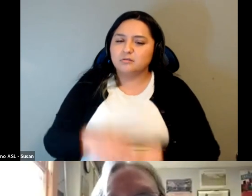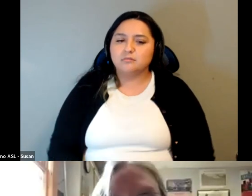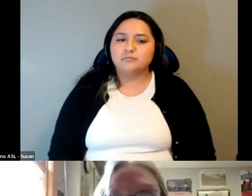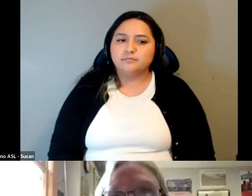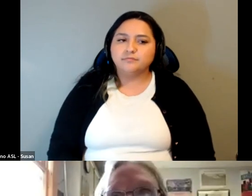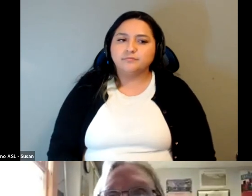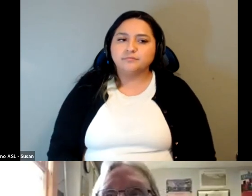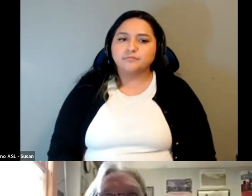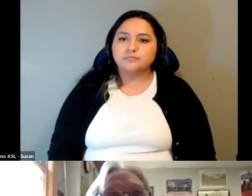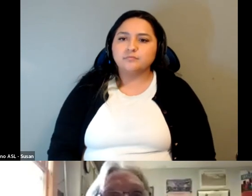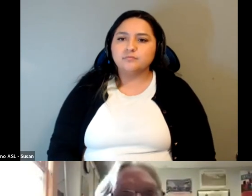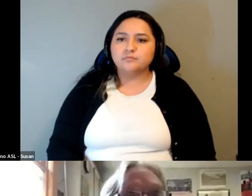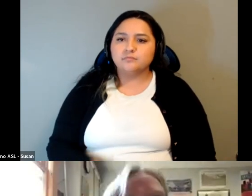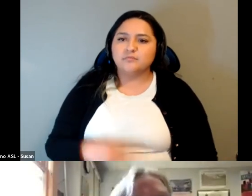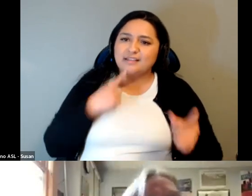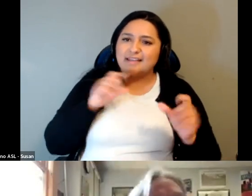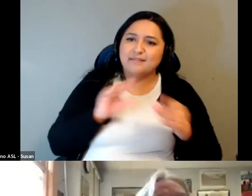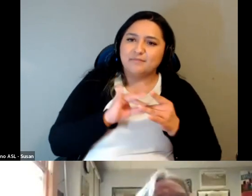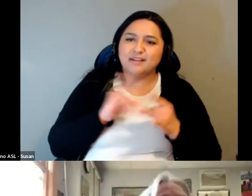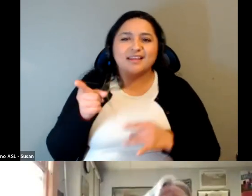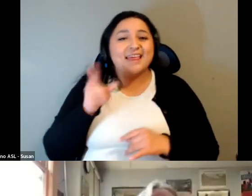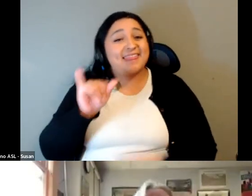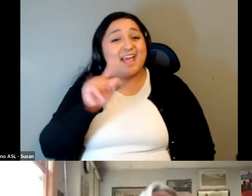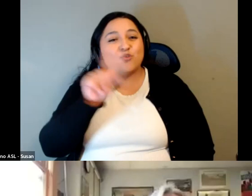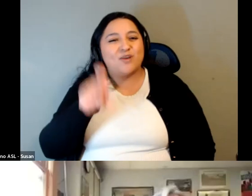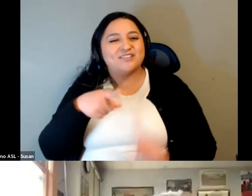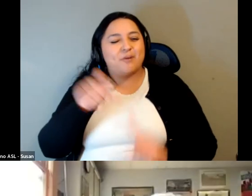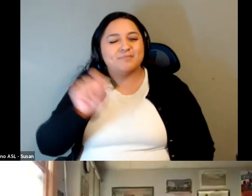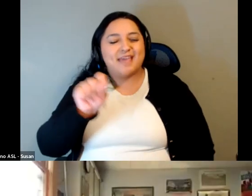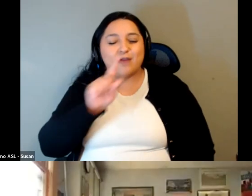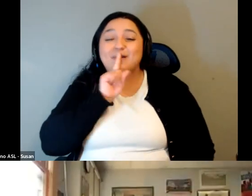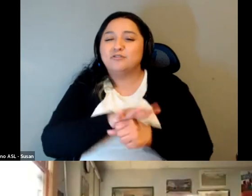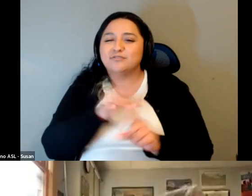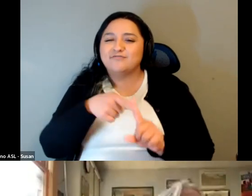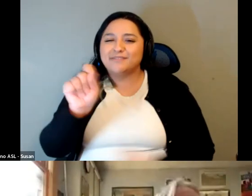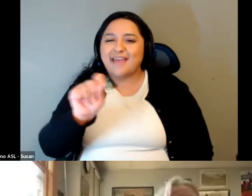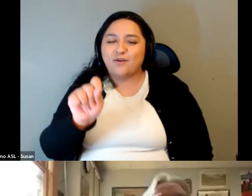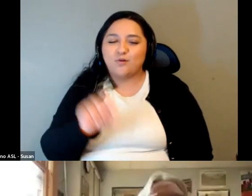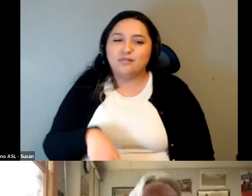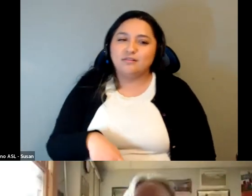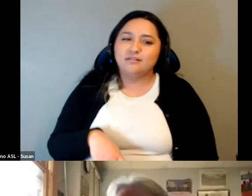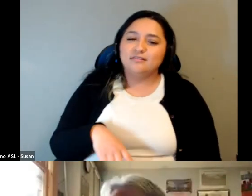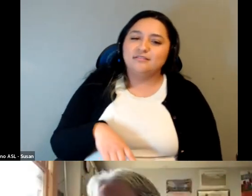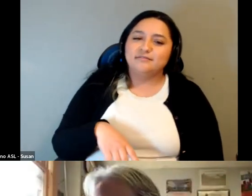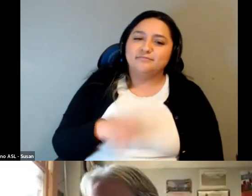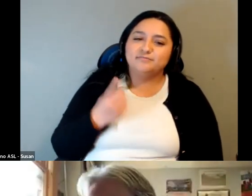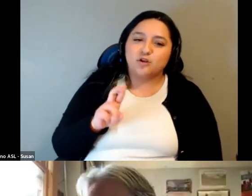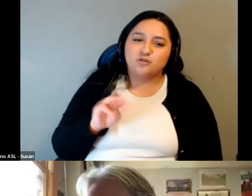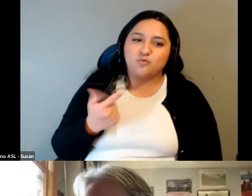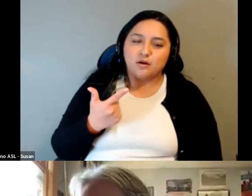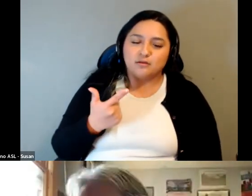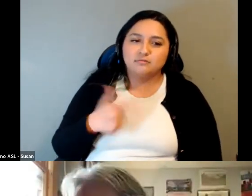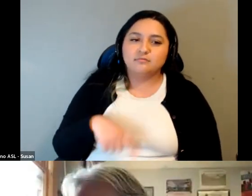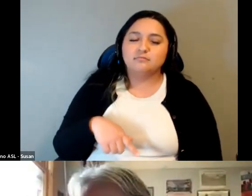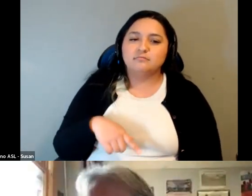I mean, maybe that, I can speak that, to that. That came from Seattle. I guarantee you that came from Seattle. Maybe I can speak to that first. I think